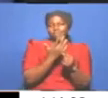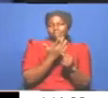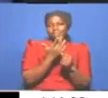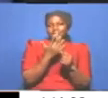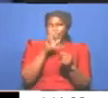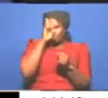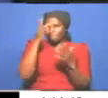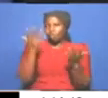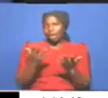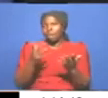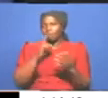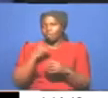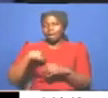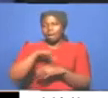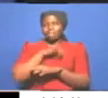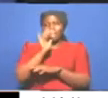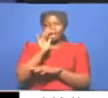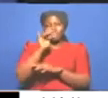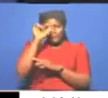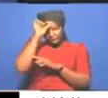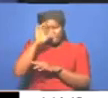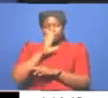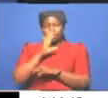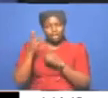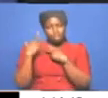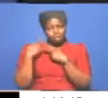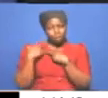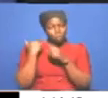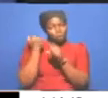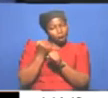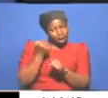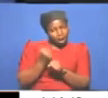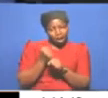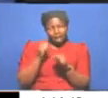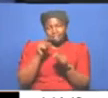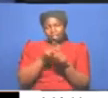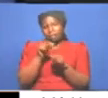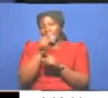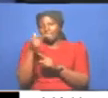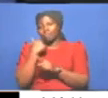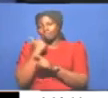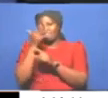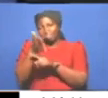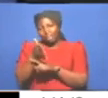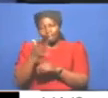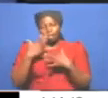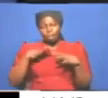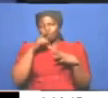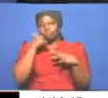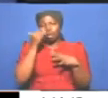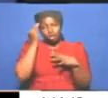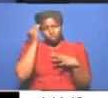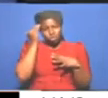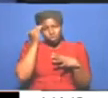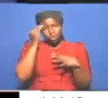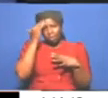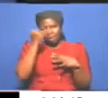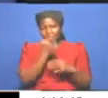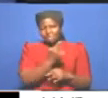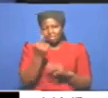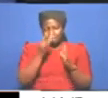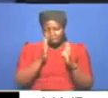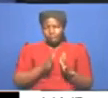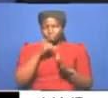So tunaomba serikali wajibike, ifanye kazi yao, na wale ambao wako pale, ni watu ambao wanajulikana, kwa sababu kila mtu ambaye yuko kwa hii nchi hii